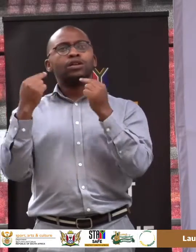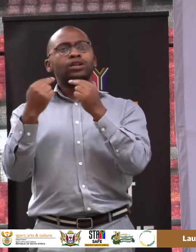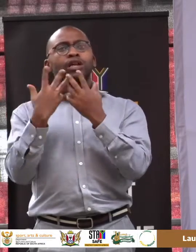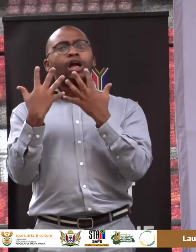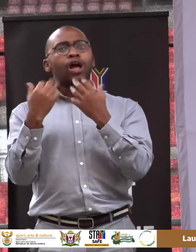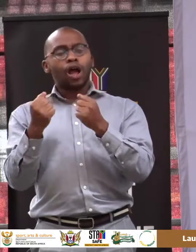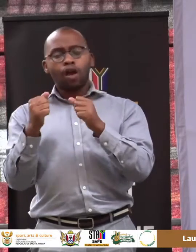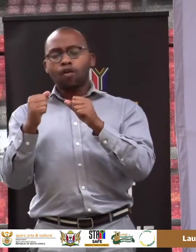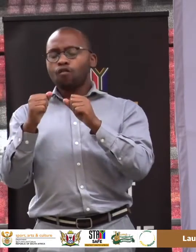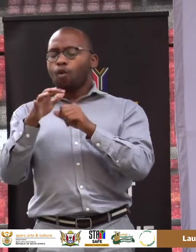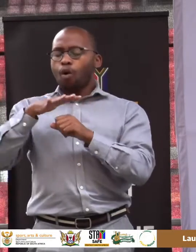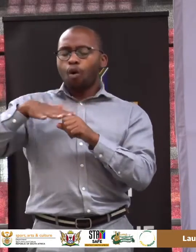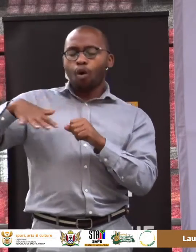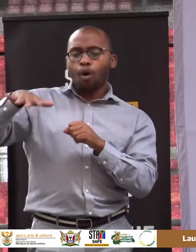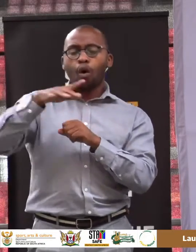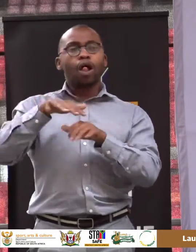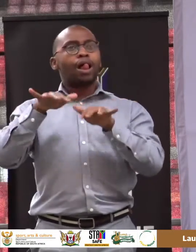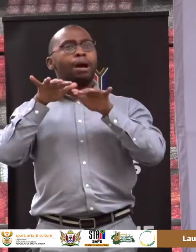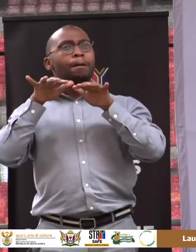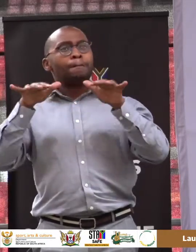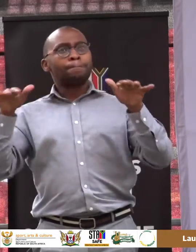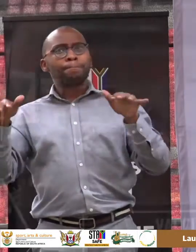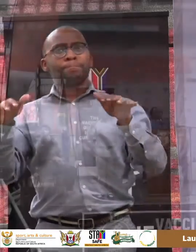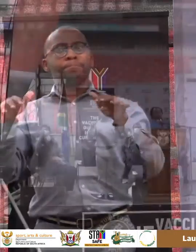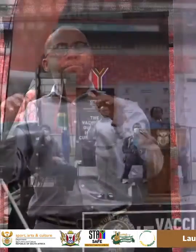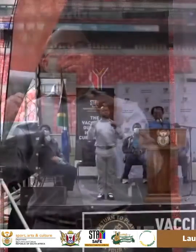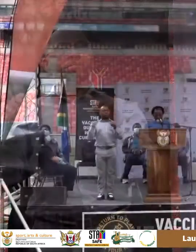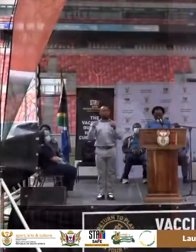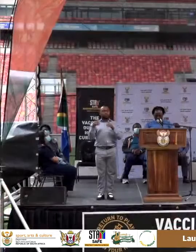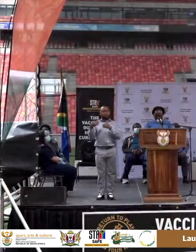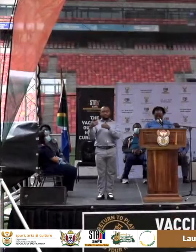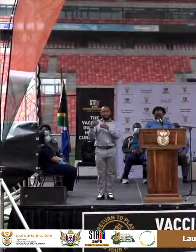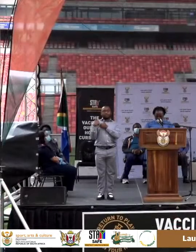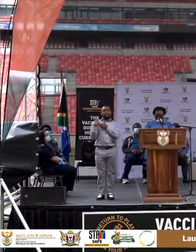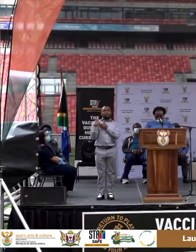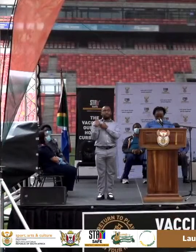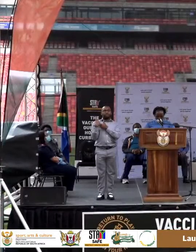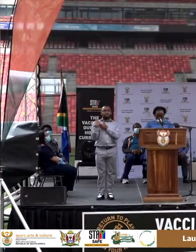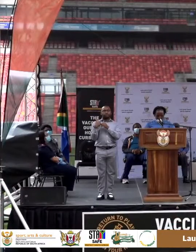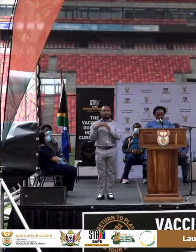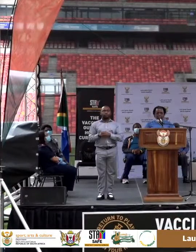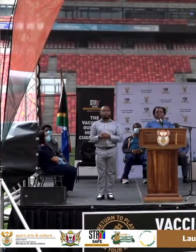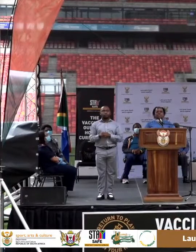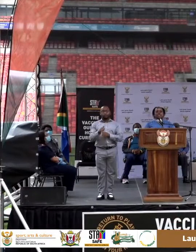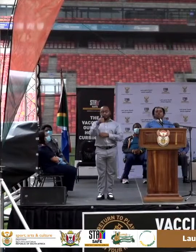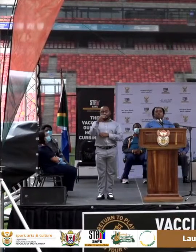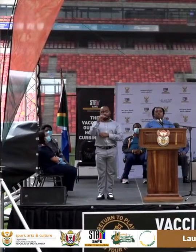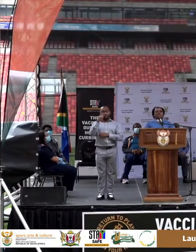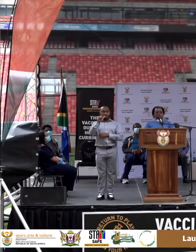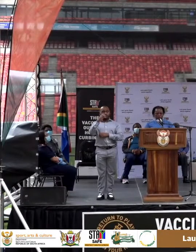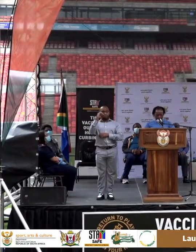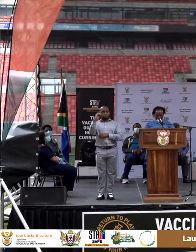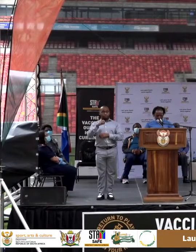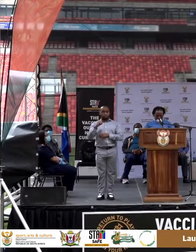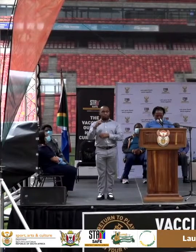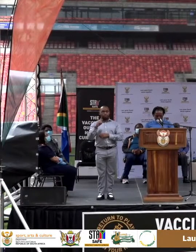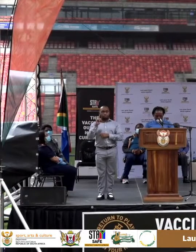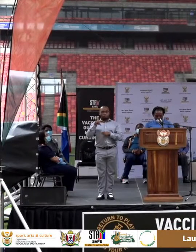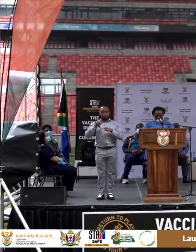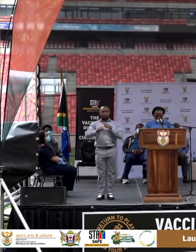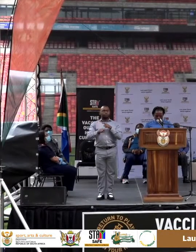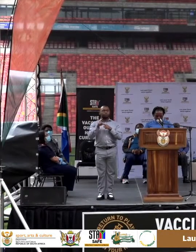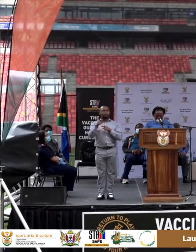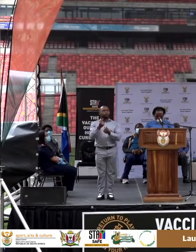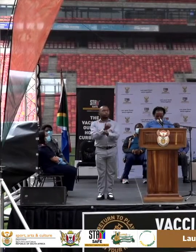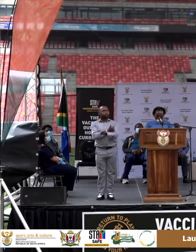immunity of the 67% of the population that must be vaccinated. Thank you very much for coming here. You